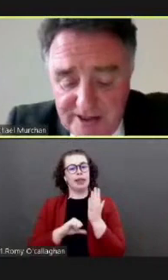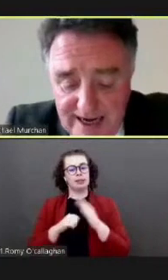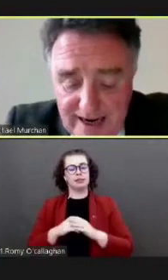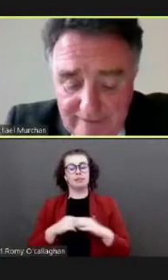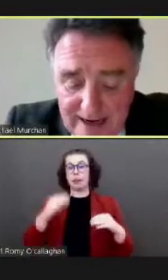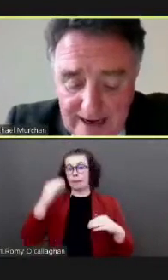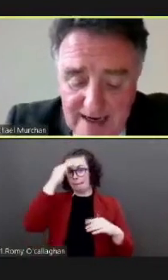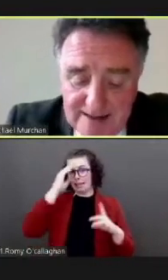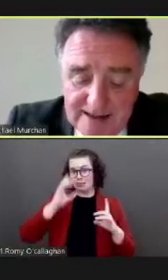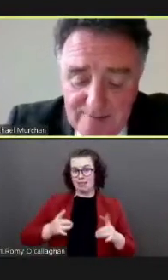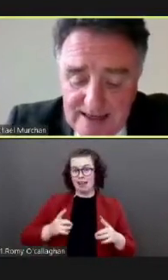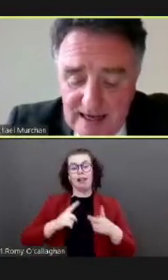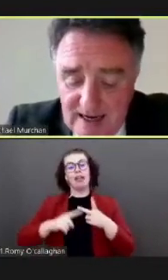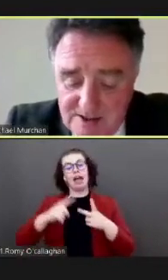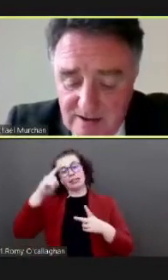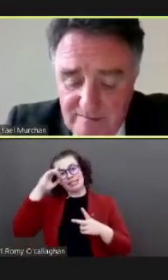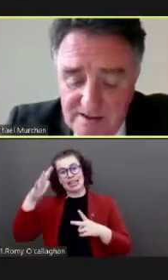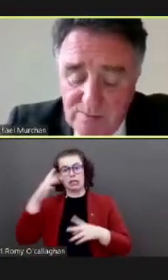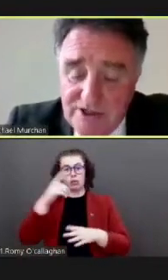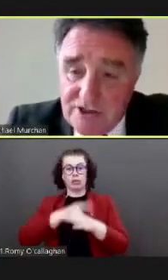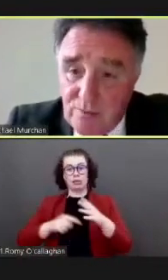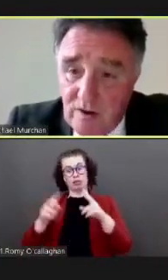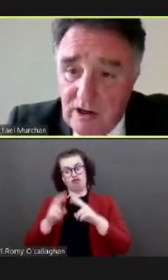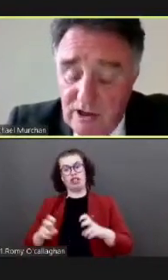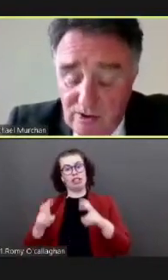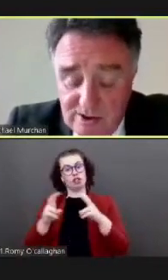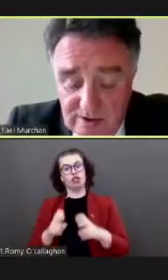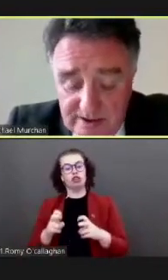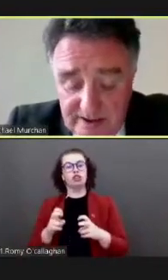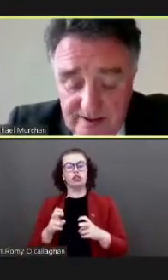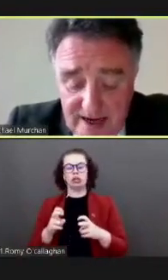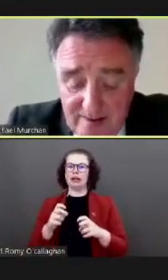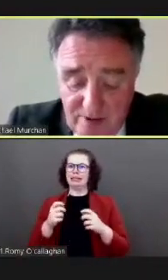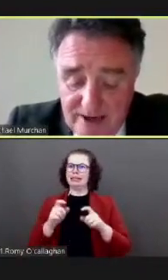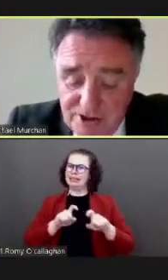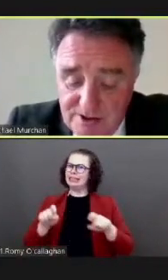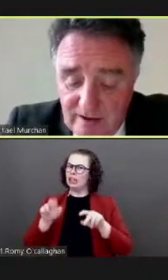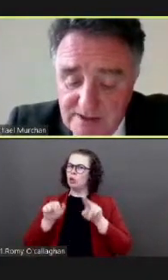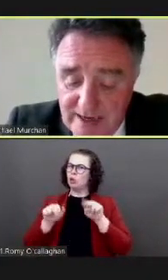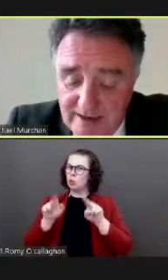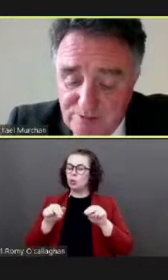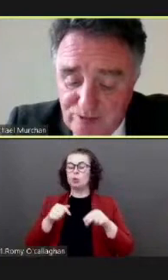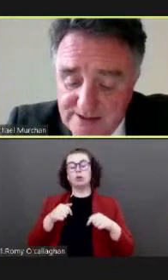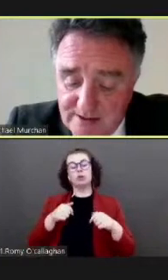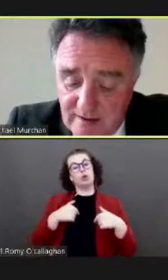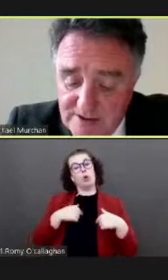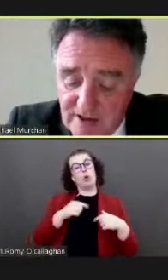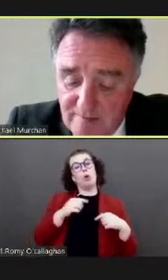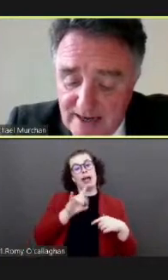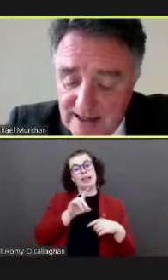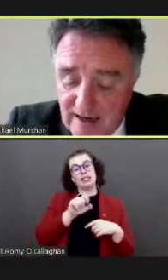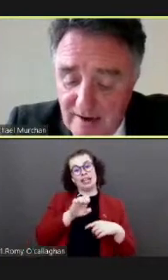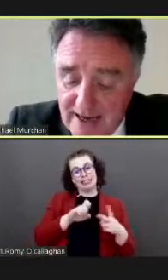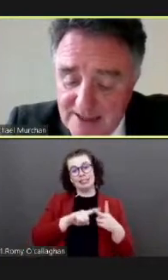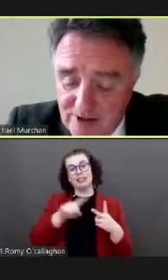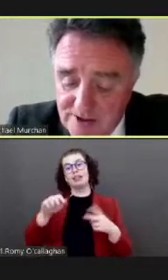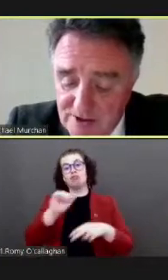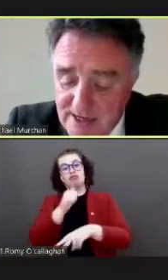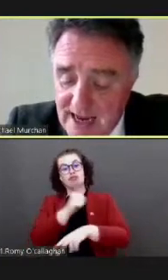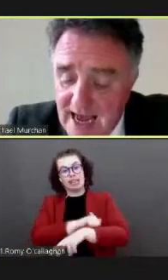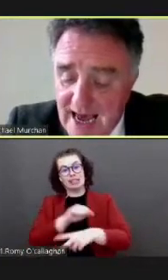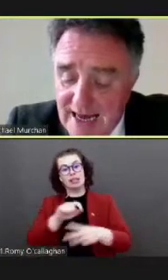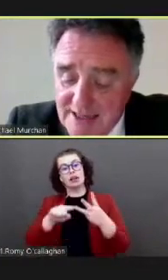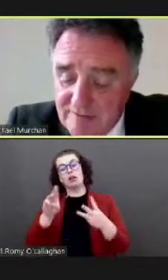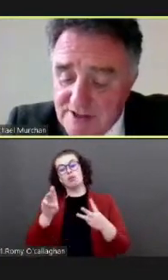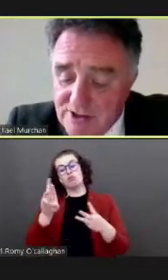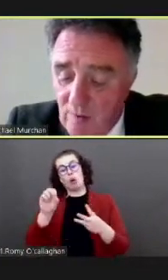an emerging area that the mental health services wish to work closer with the Probation Service and Irish Prison Service on